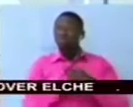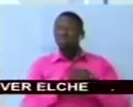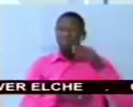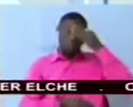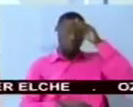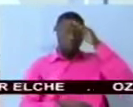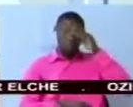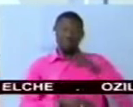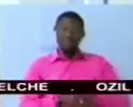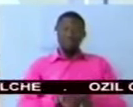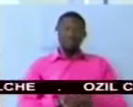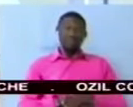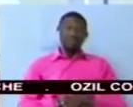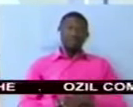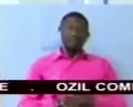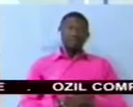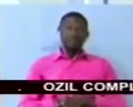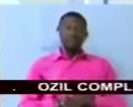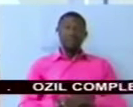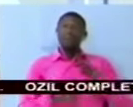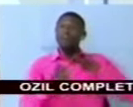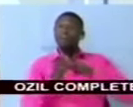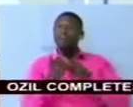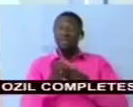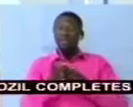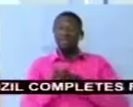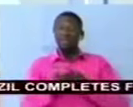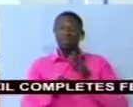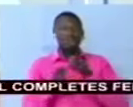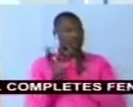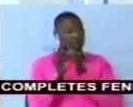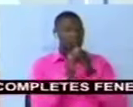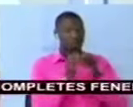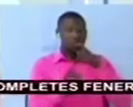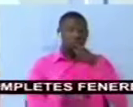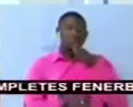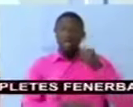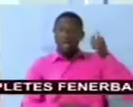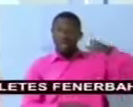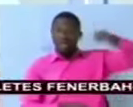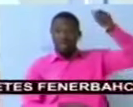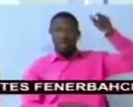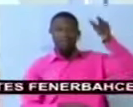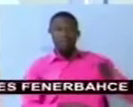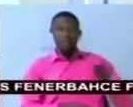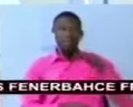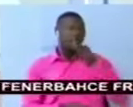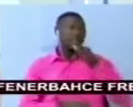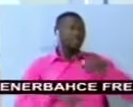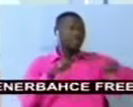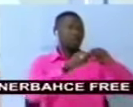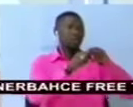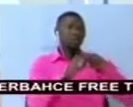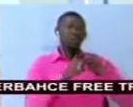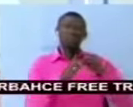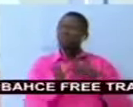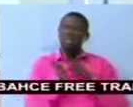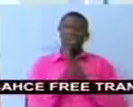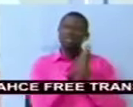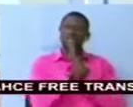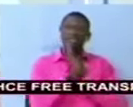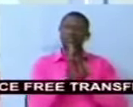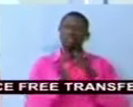In a sense, you're telling us that you were an elder in that area who was against the use and